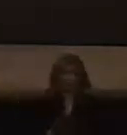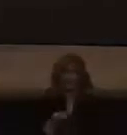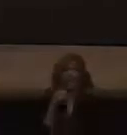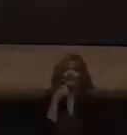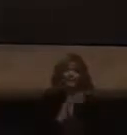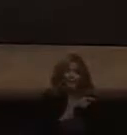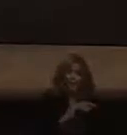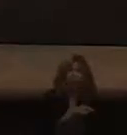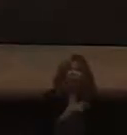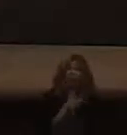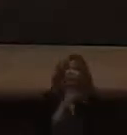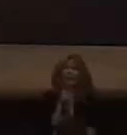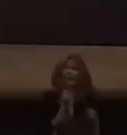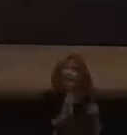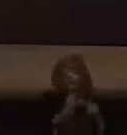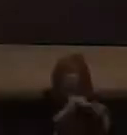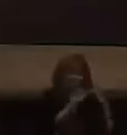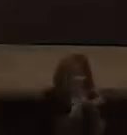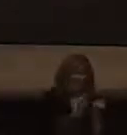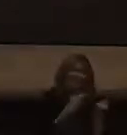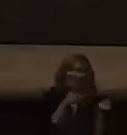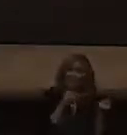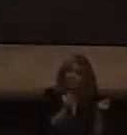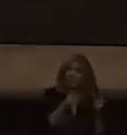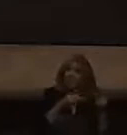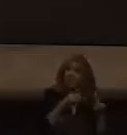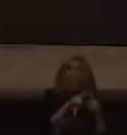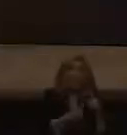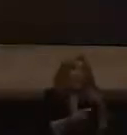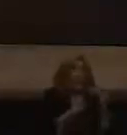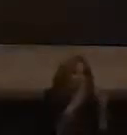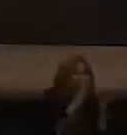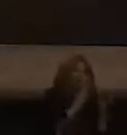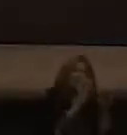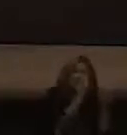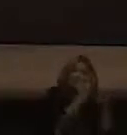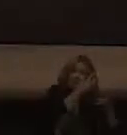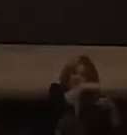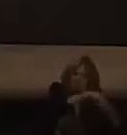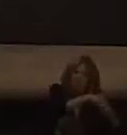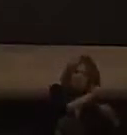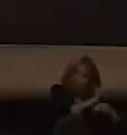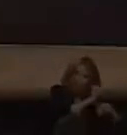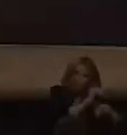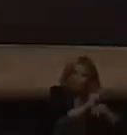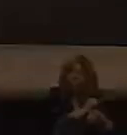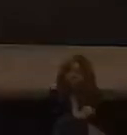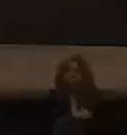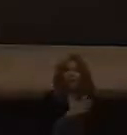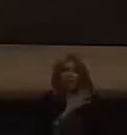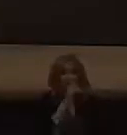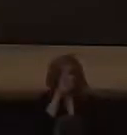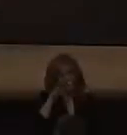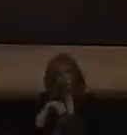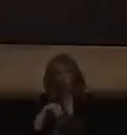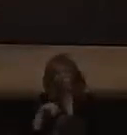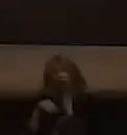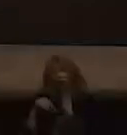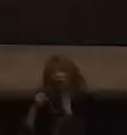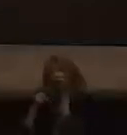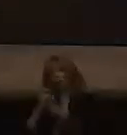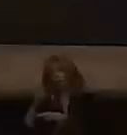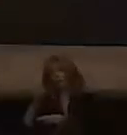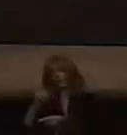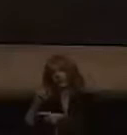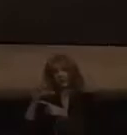contributions, but while unemployment amongst individuals with disabilities is high, statistically their turnover